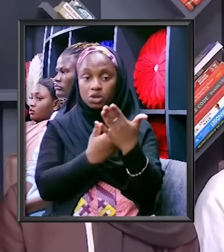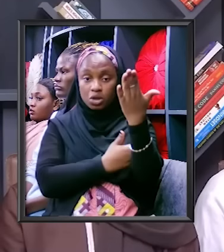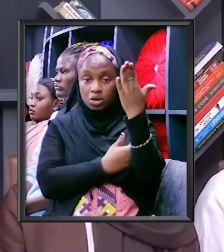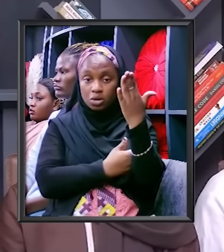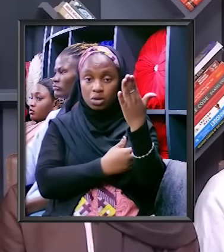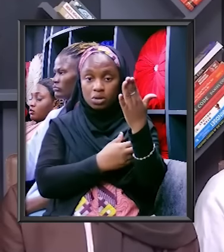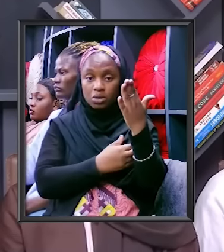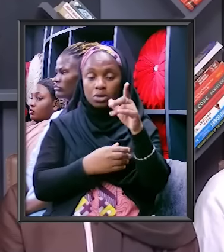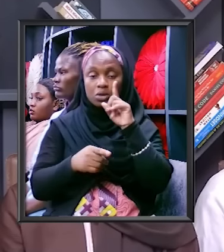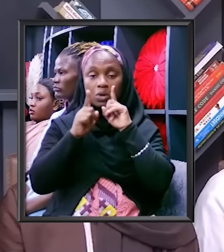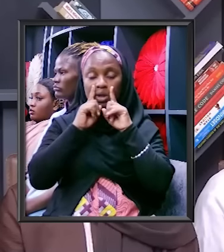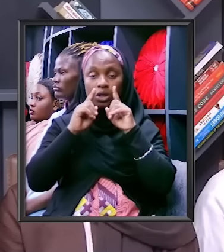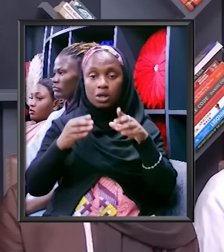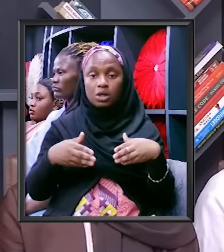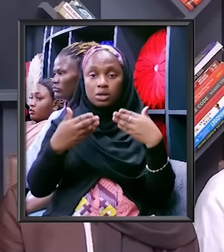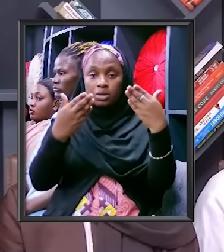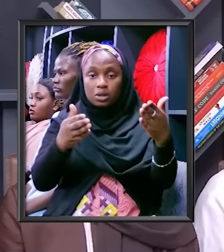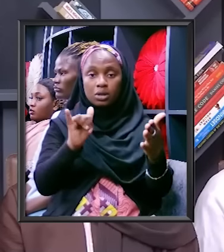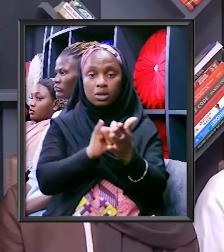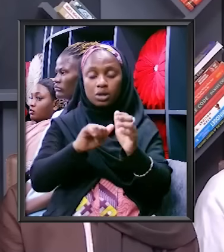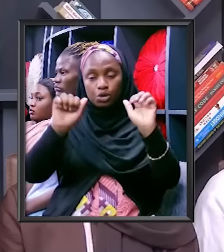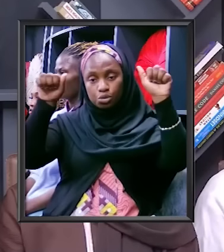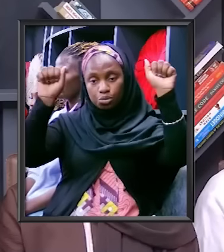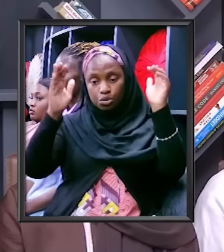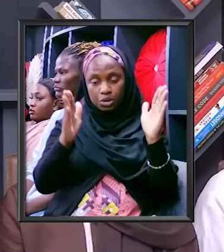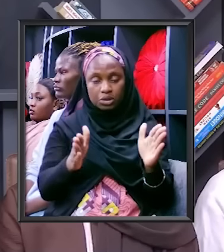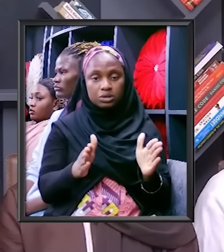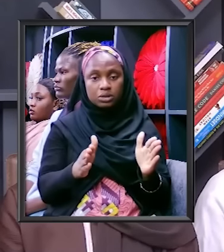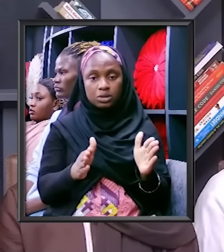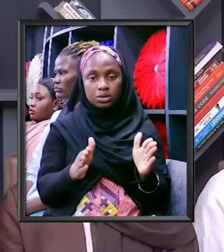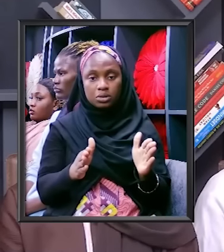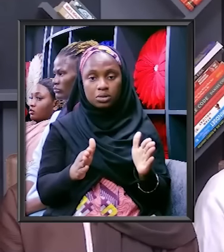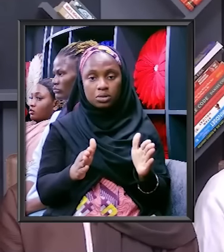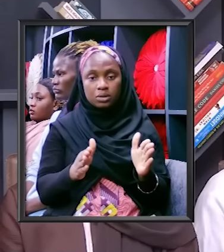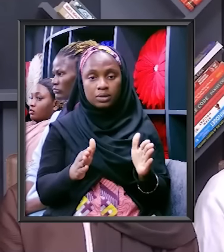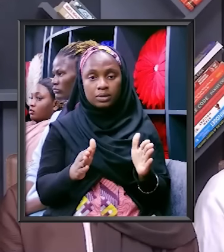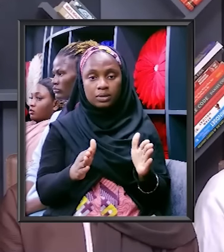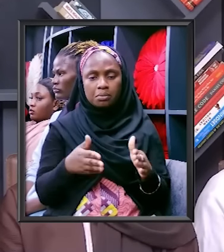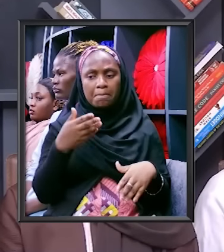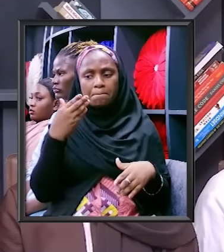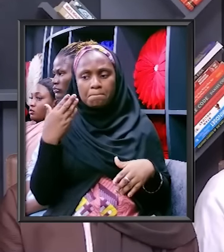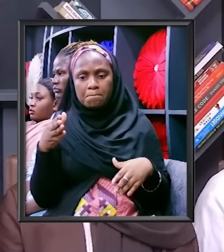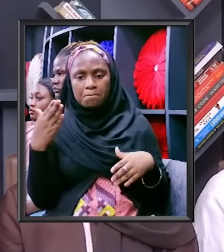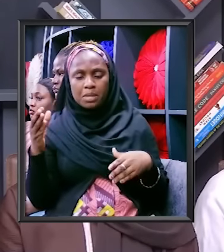those protesters. See wolf workers with their cheats for Niger Delta that time.